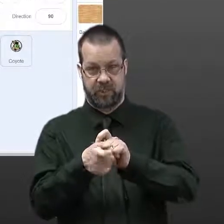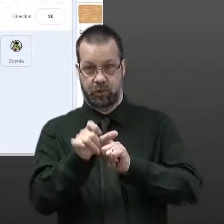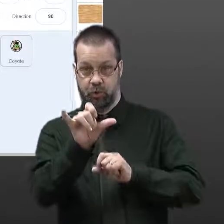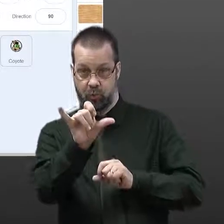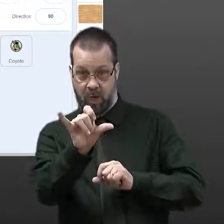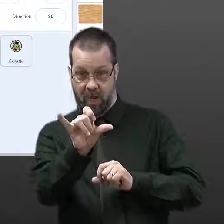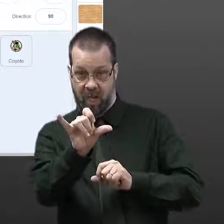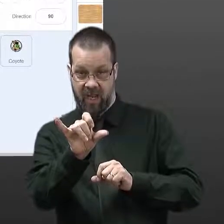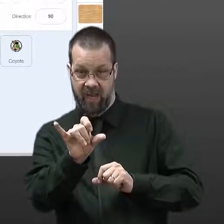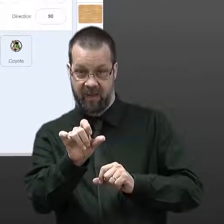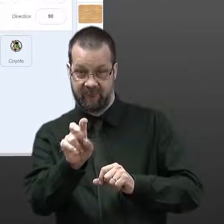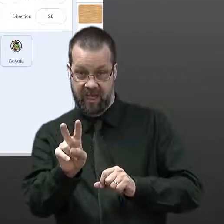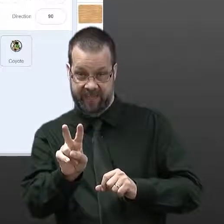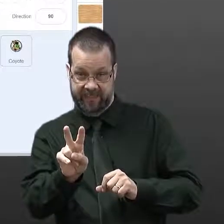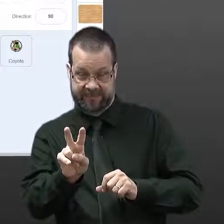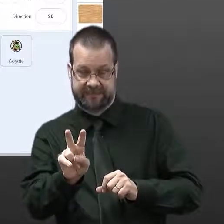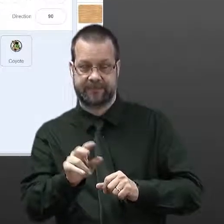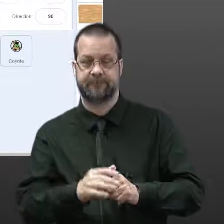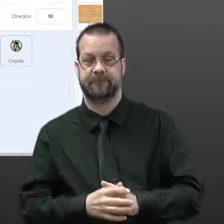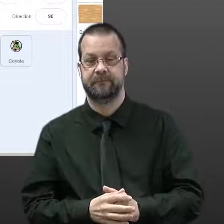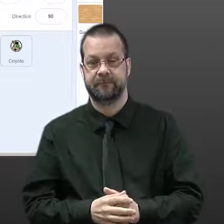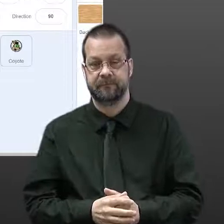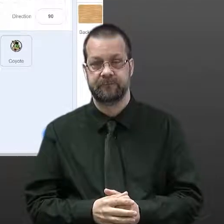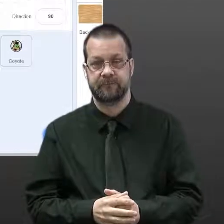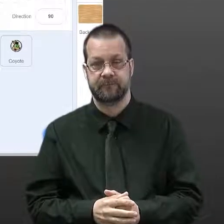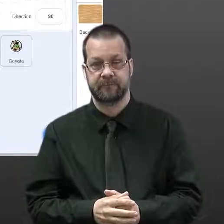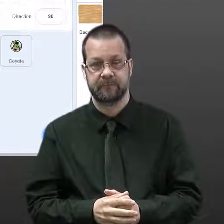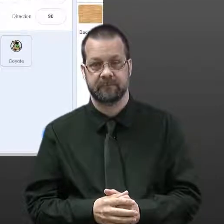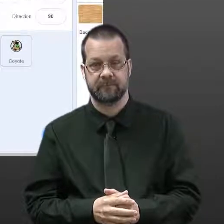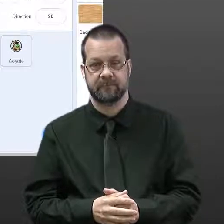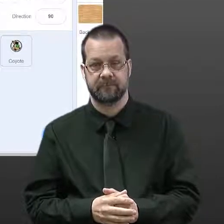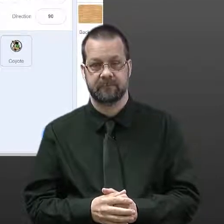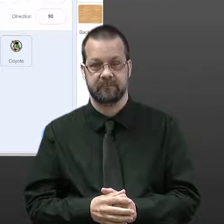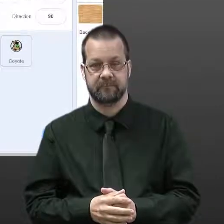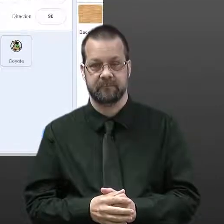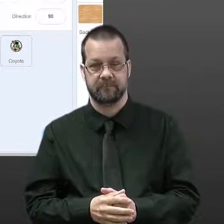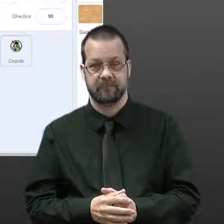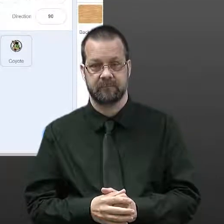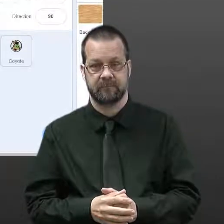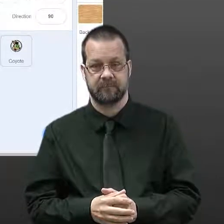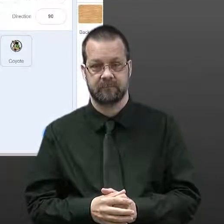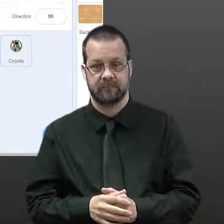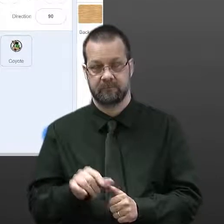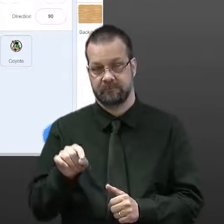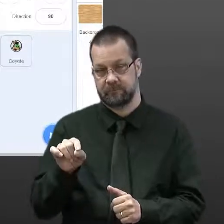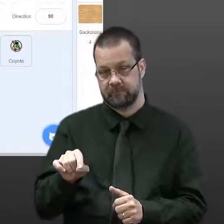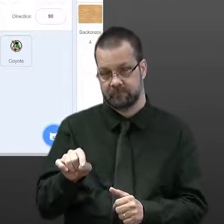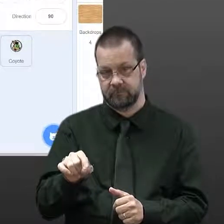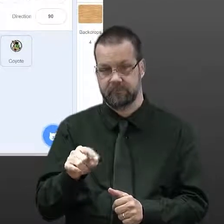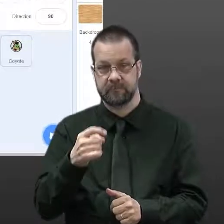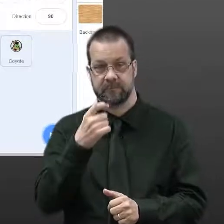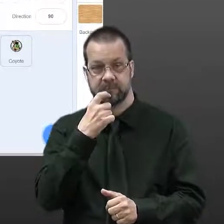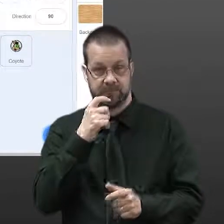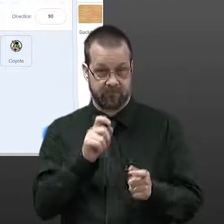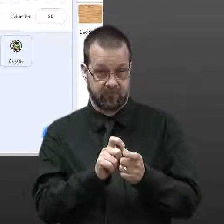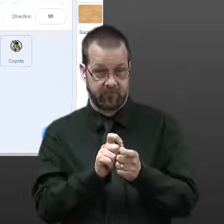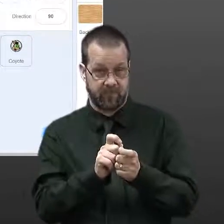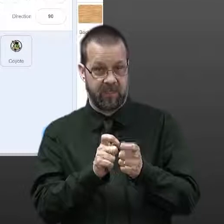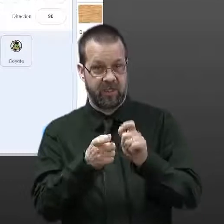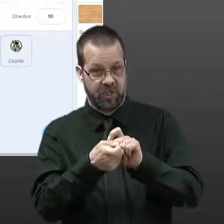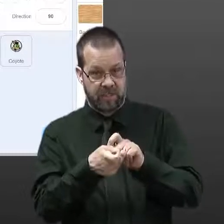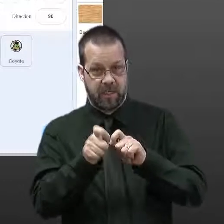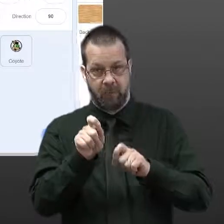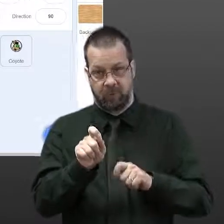change our y velocity. So we need the block from variables that says